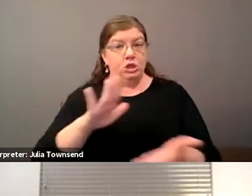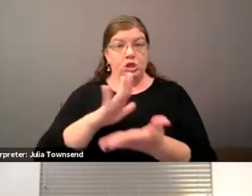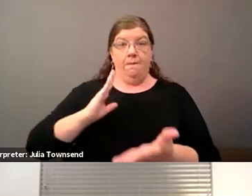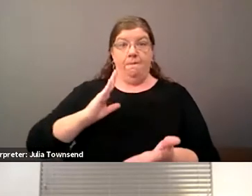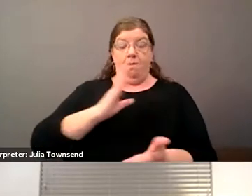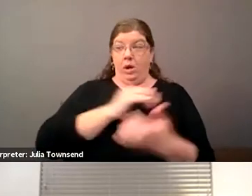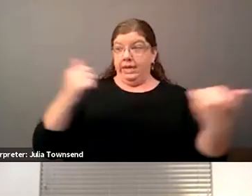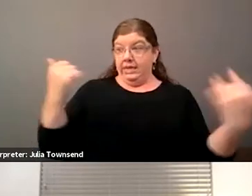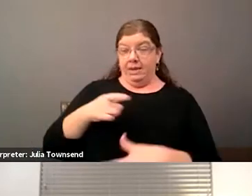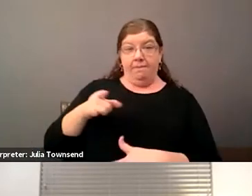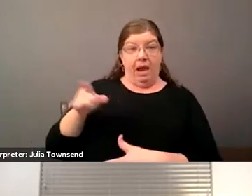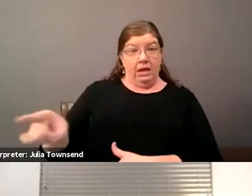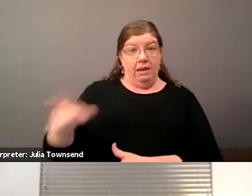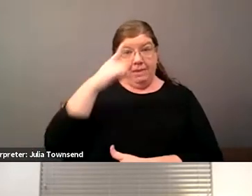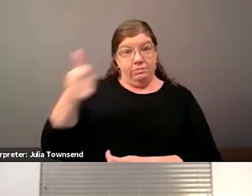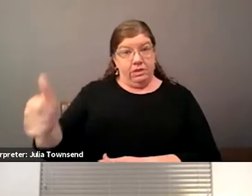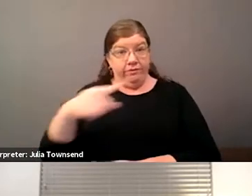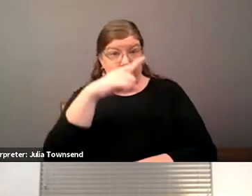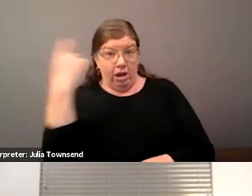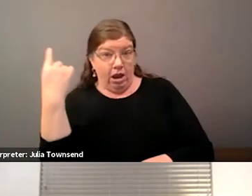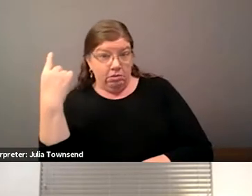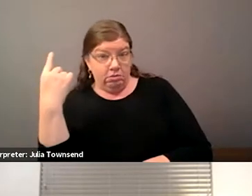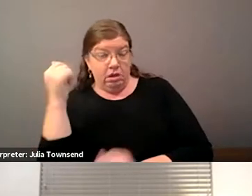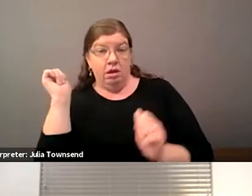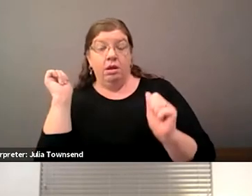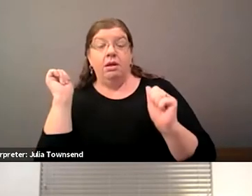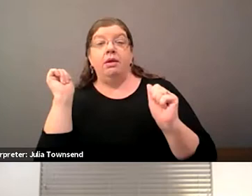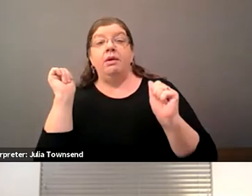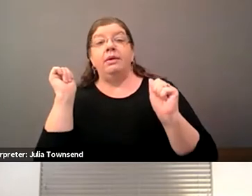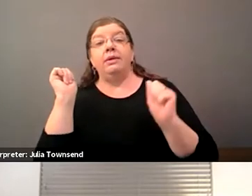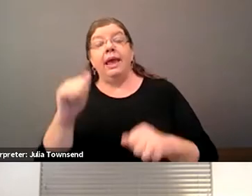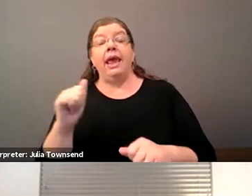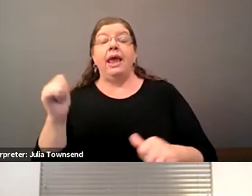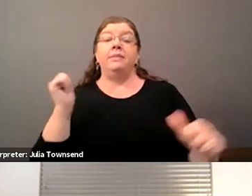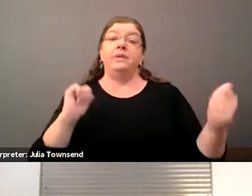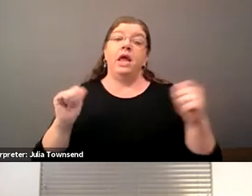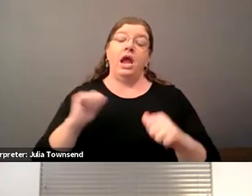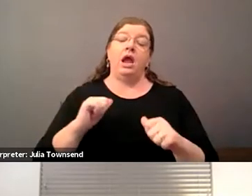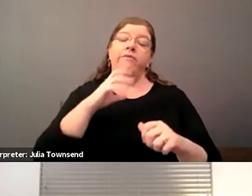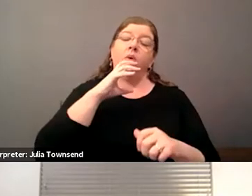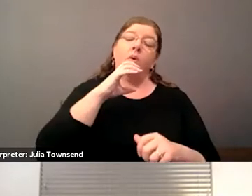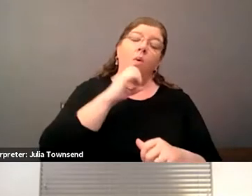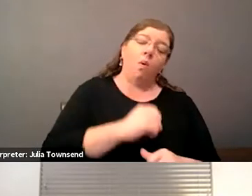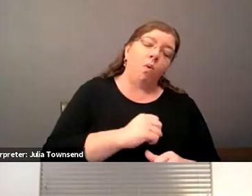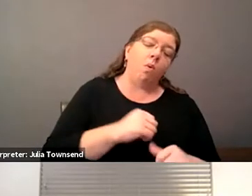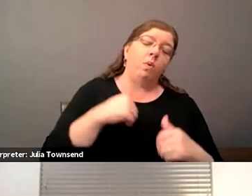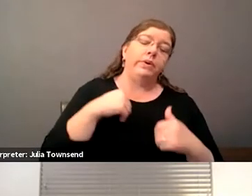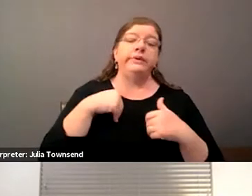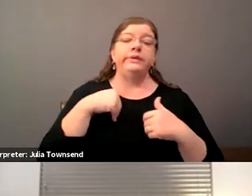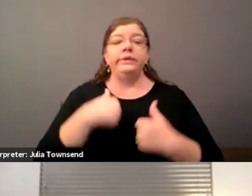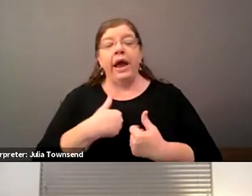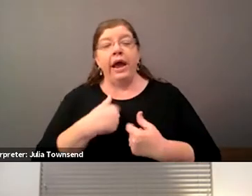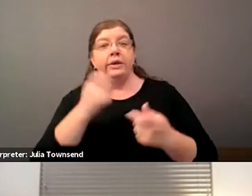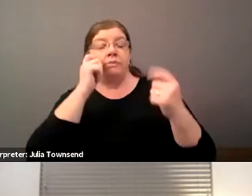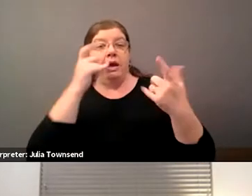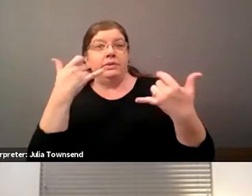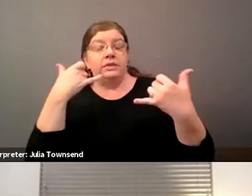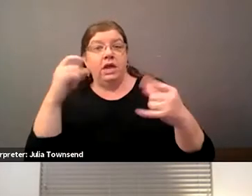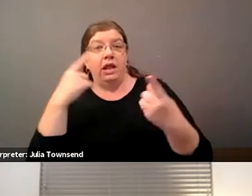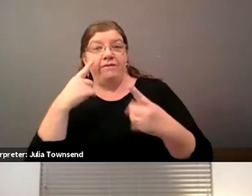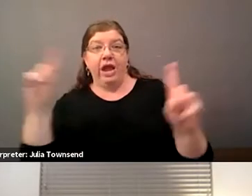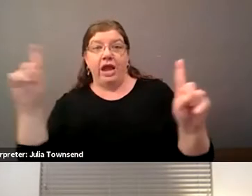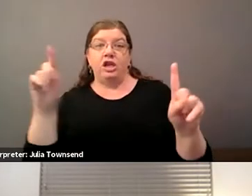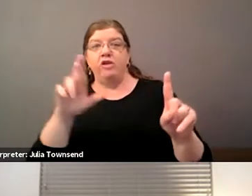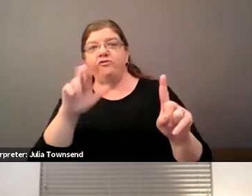him because he's a black man and can play the very old very tired but surprisingly sometimes still affecting